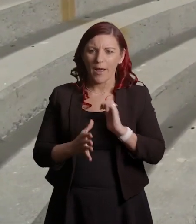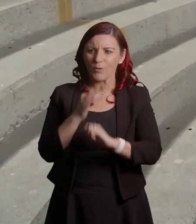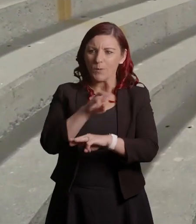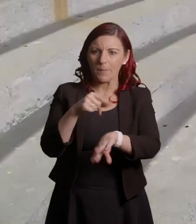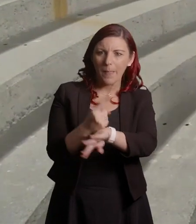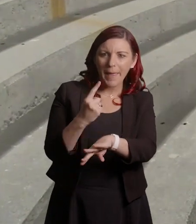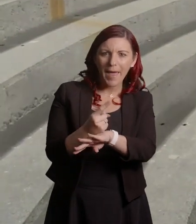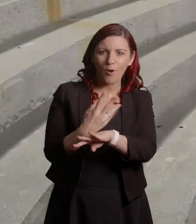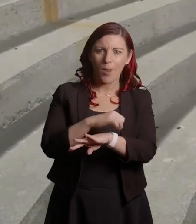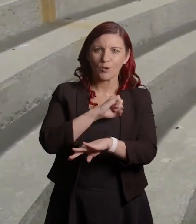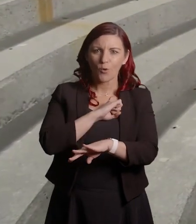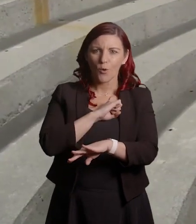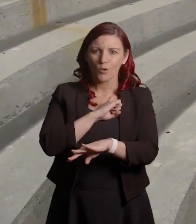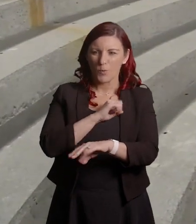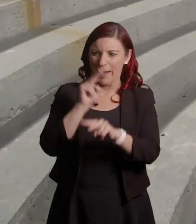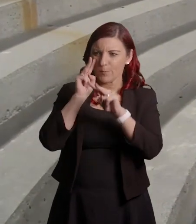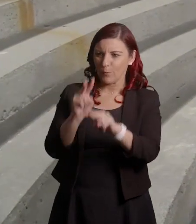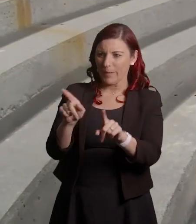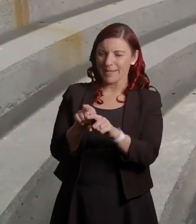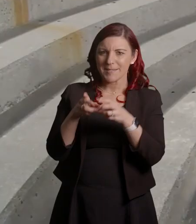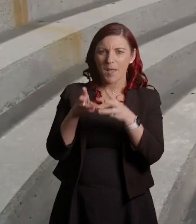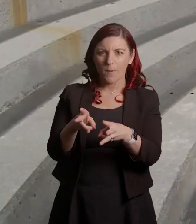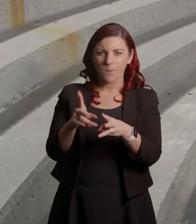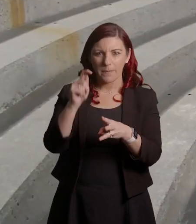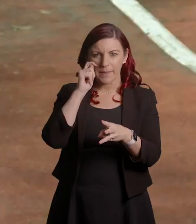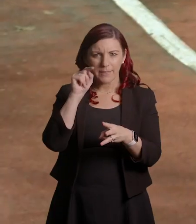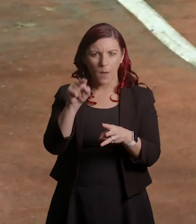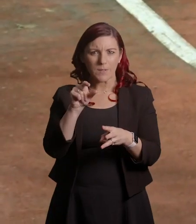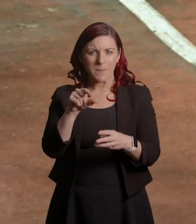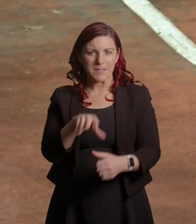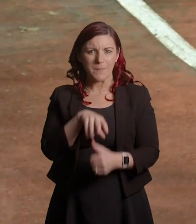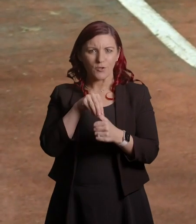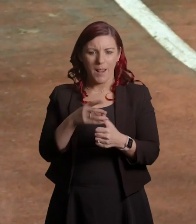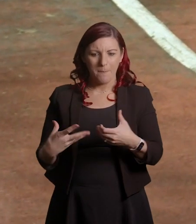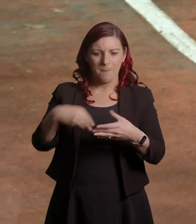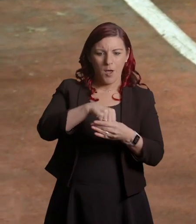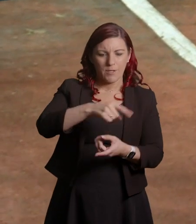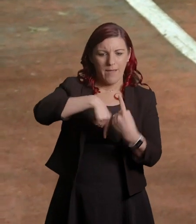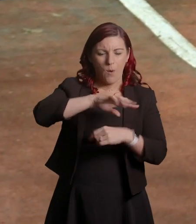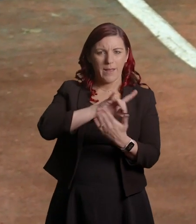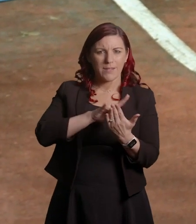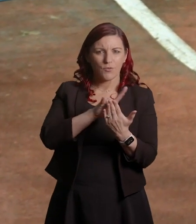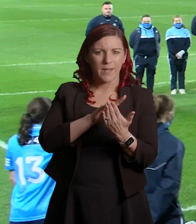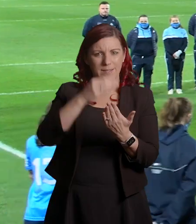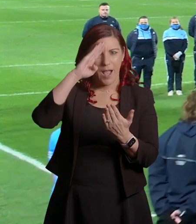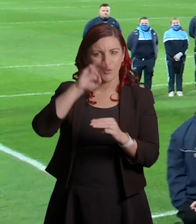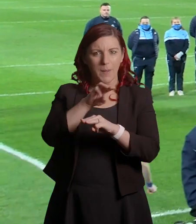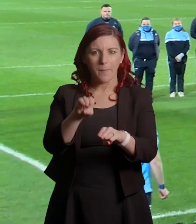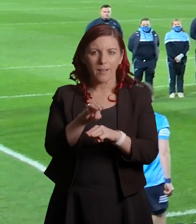people there, that it would have been seen in a different light. Like, that was something just as part of our history as Irish people,